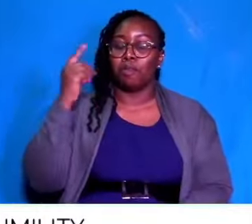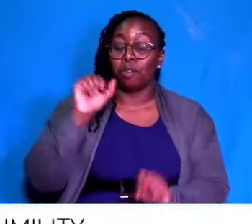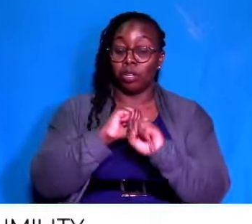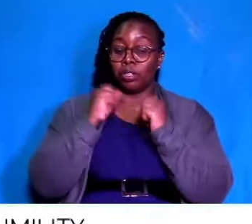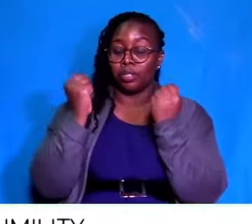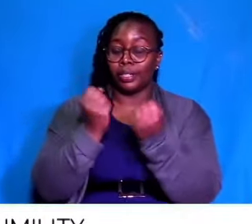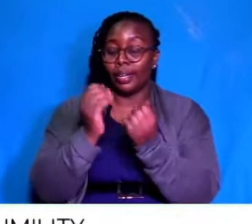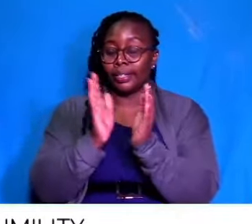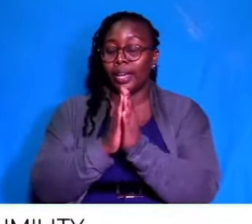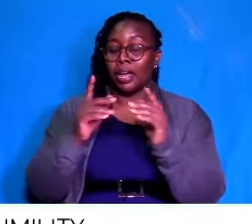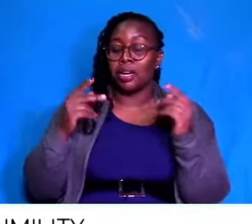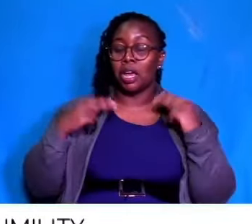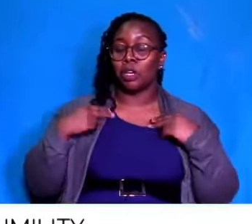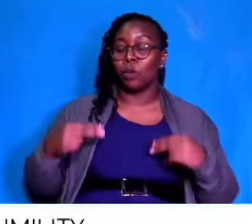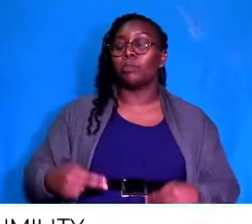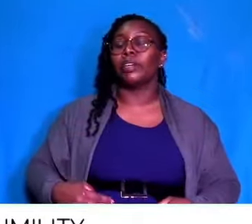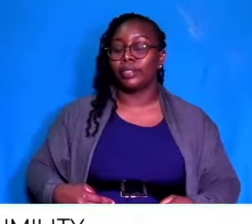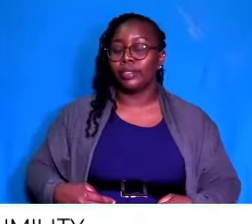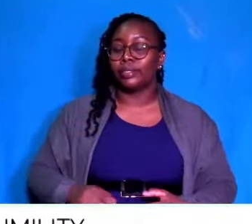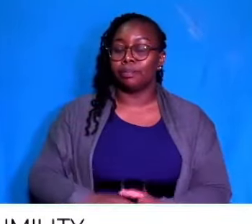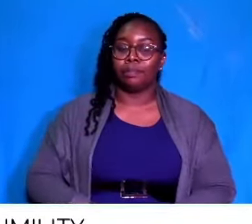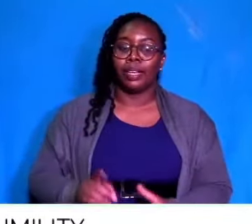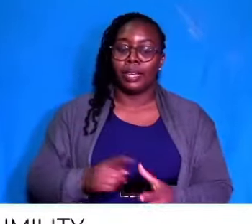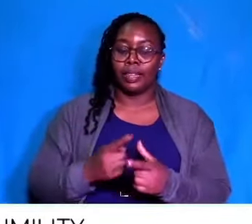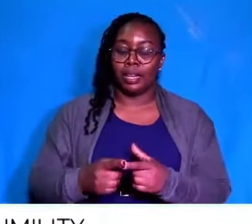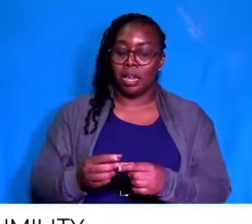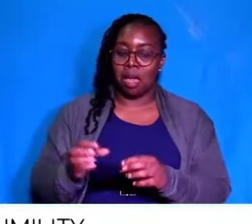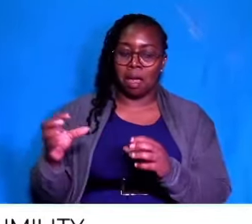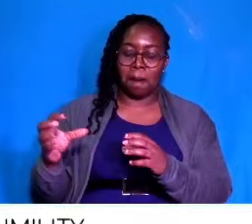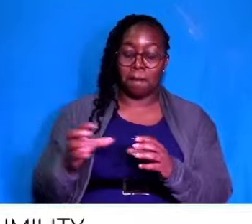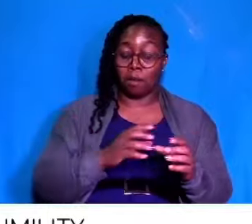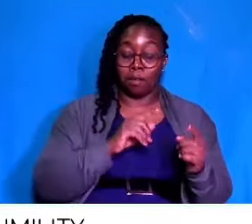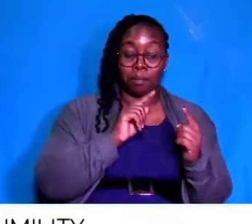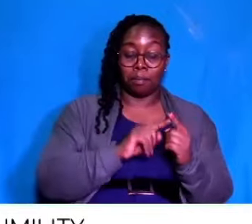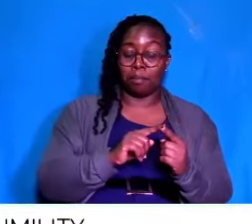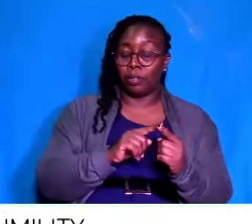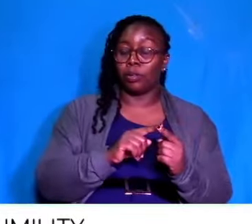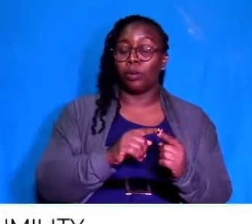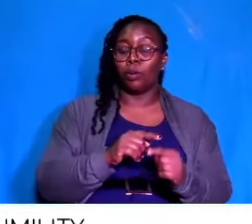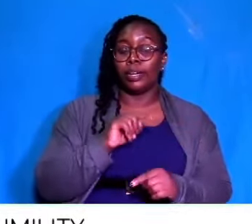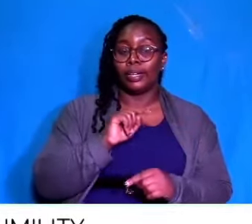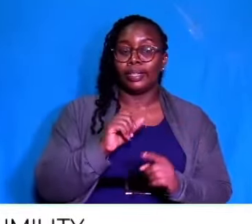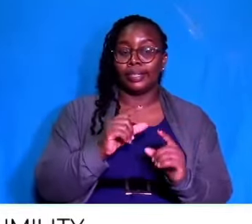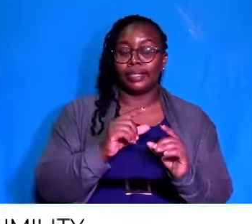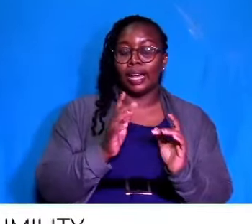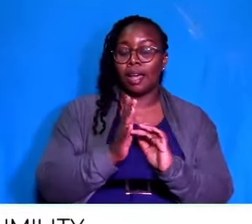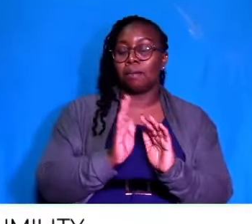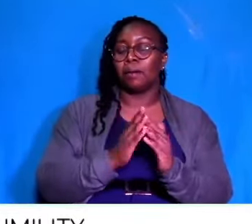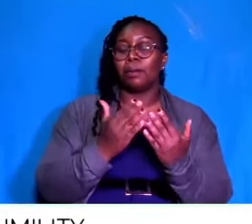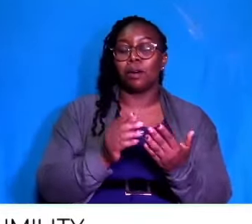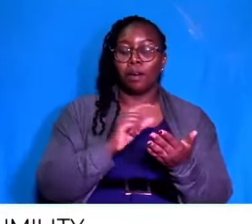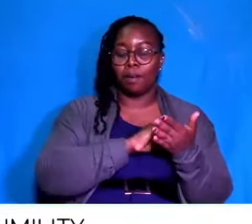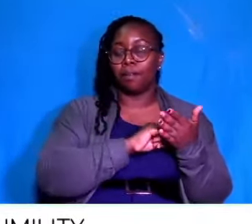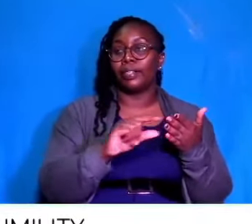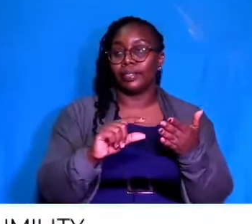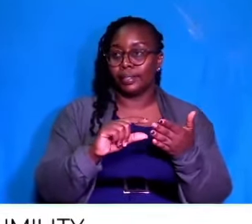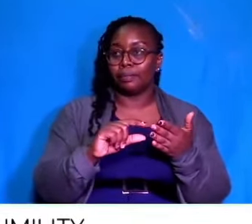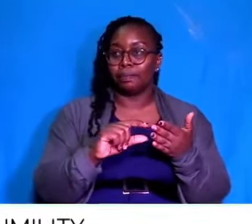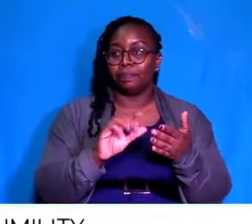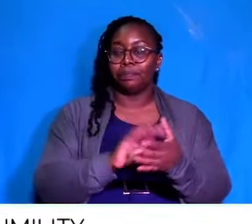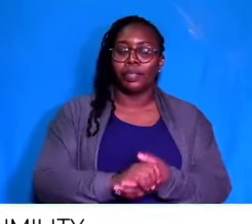humanity. And so we come to this passage, just in that backdrop of how the world defines importance and relevance.